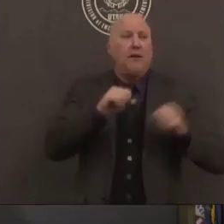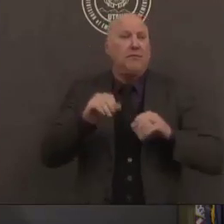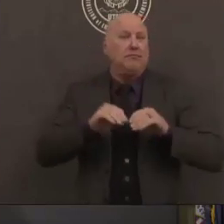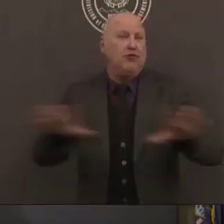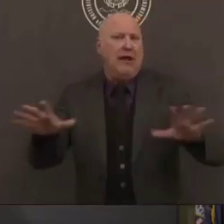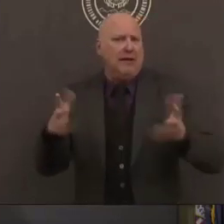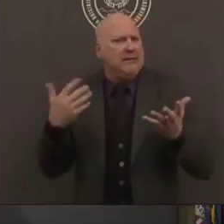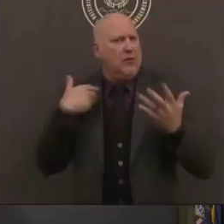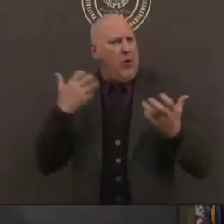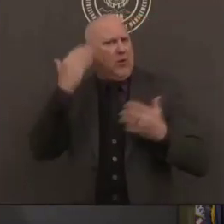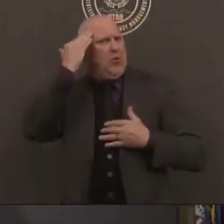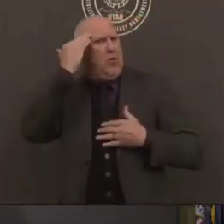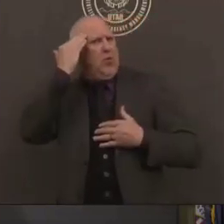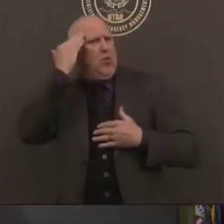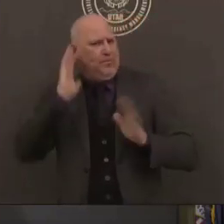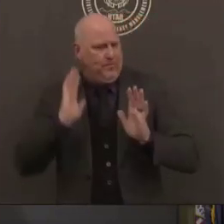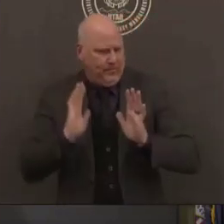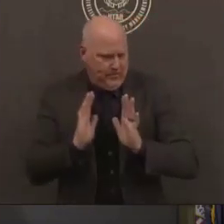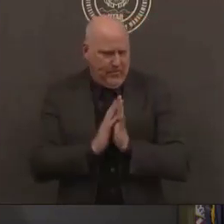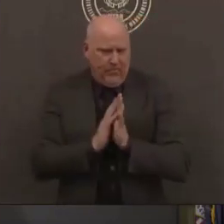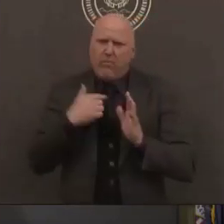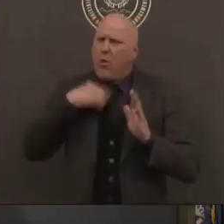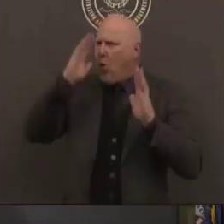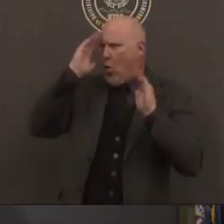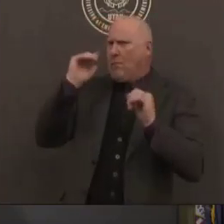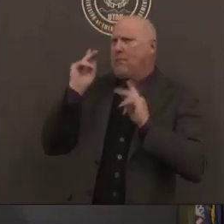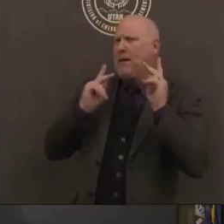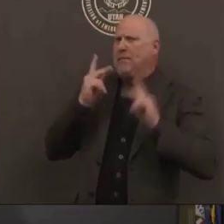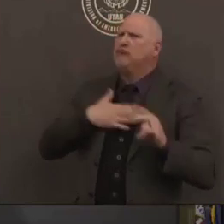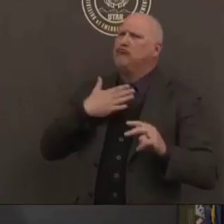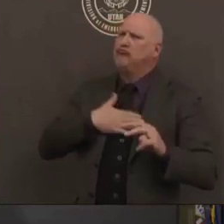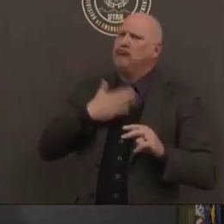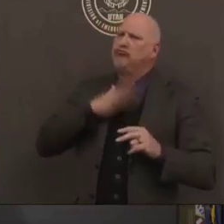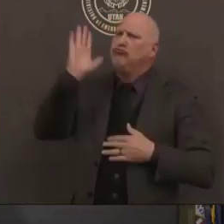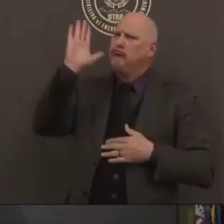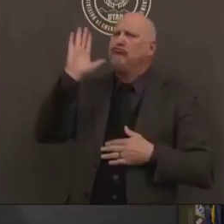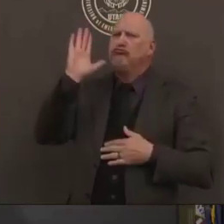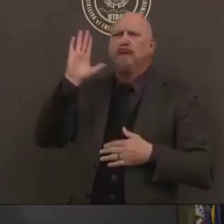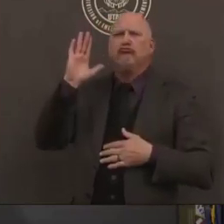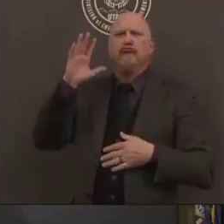would comply with that, and we appreciate everyone who did.